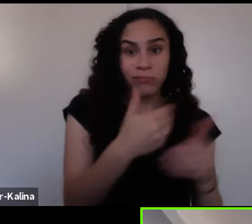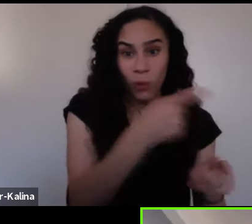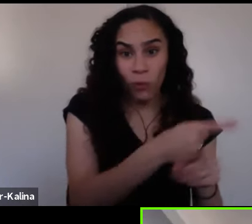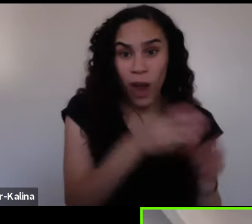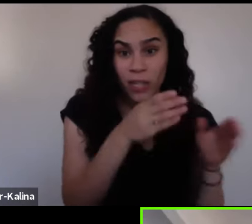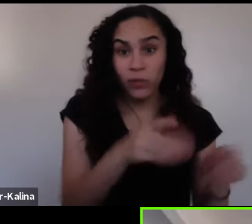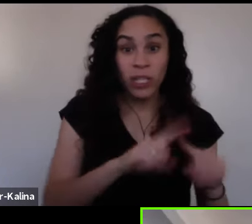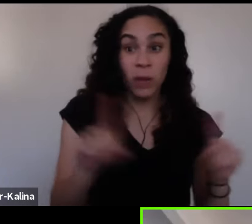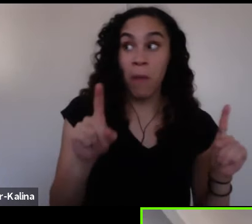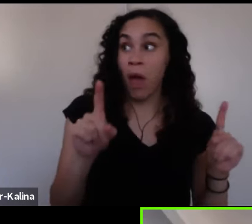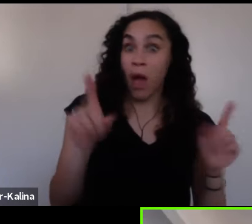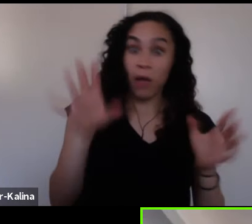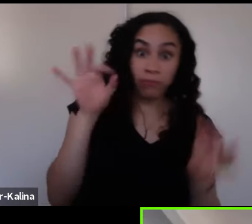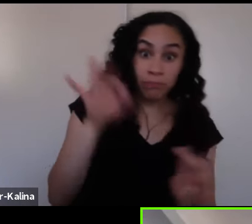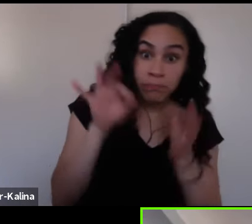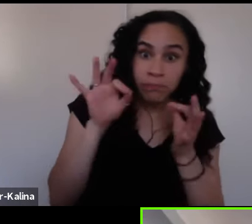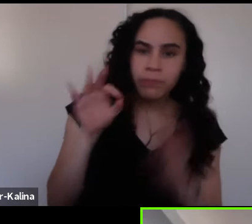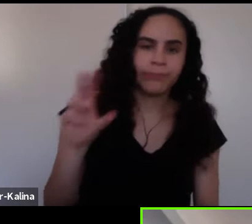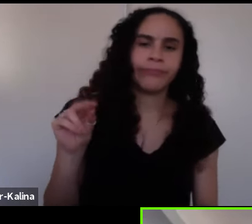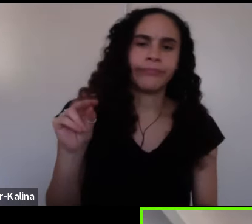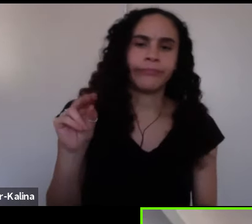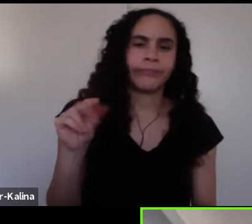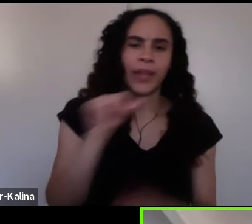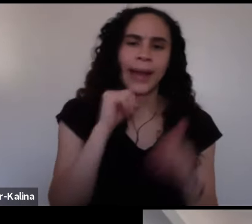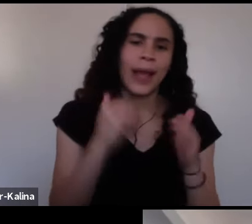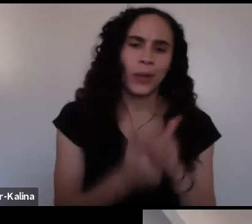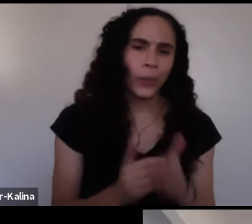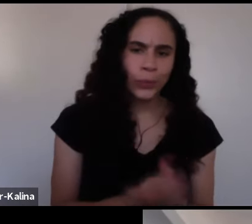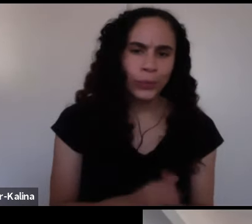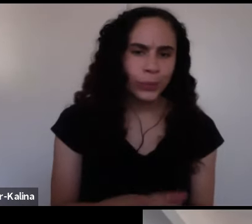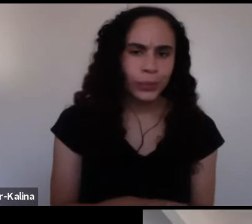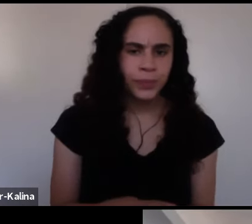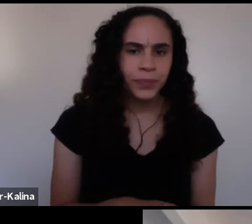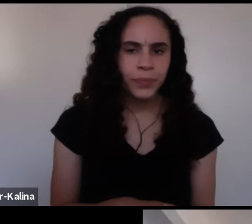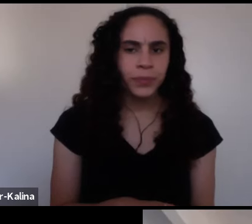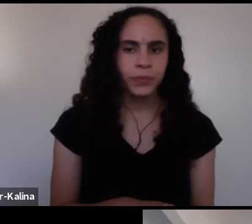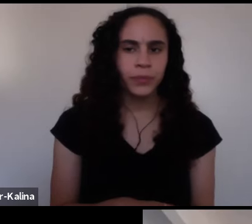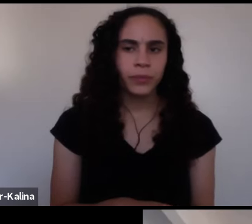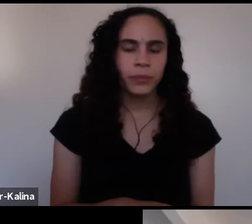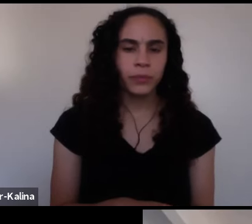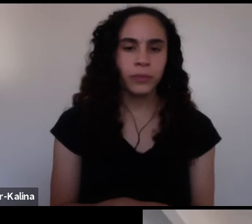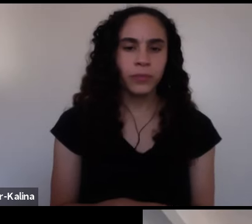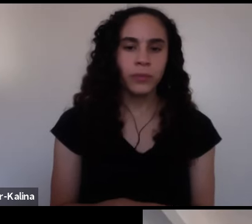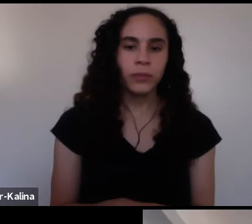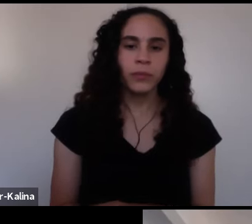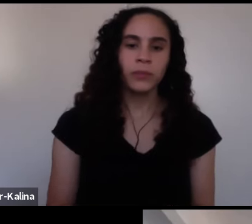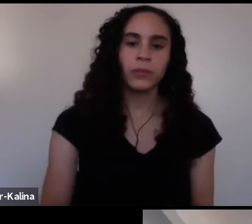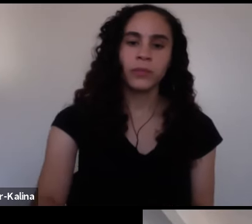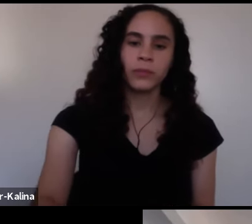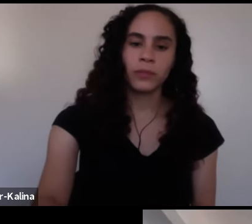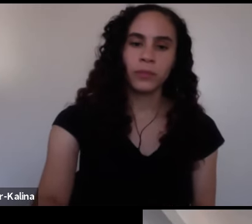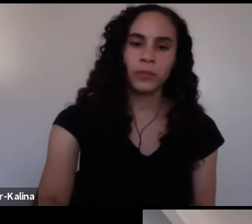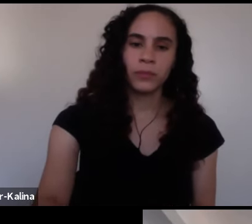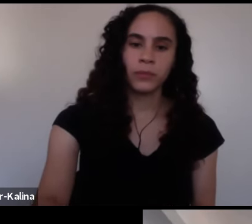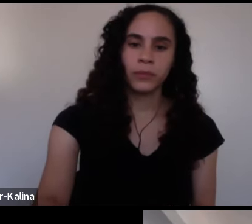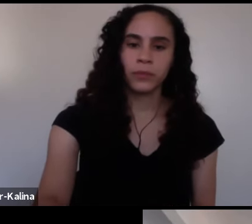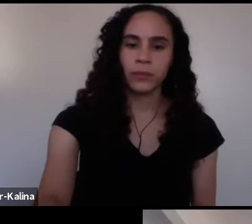we're nowhere near perfect yet. We have another question around affinity groups from